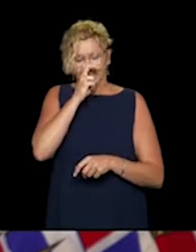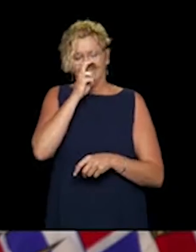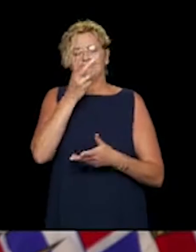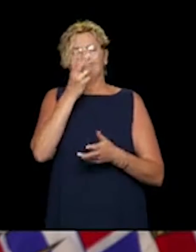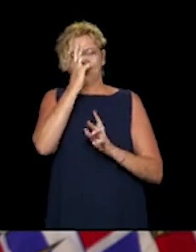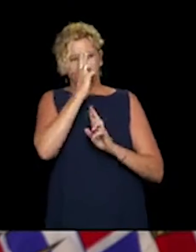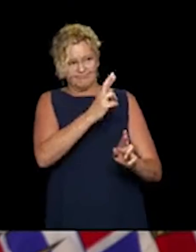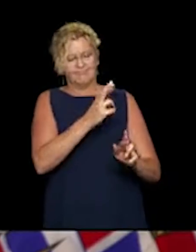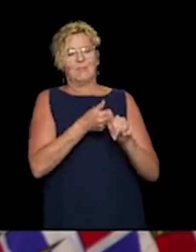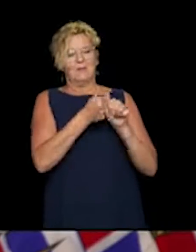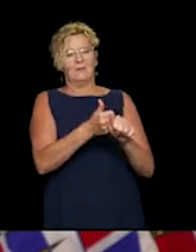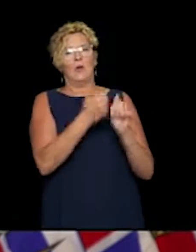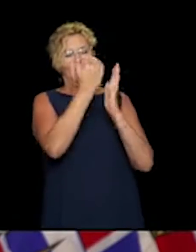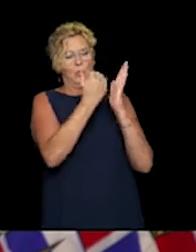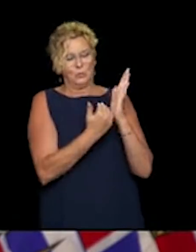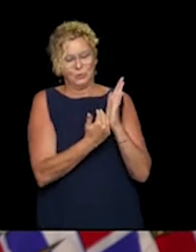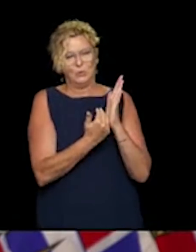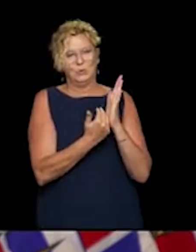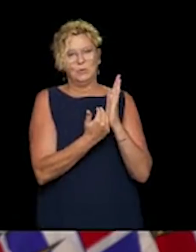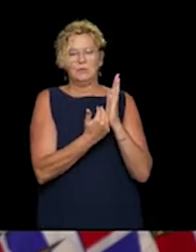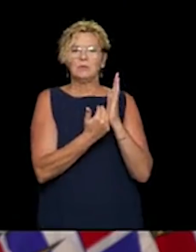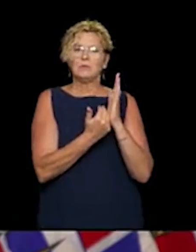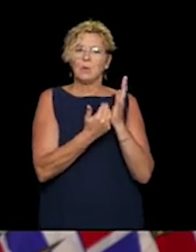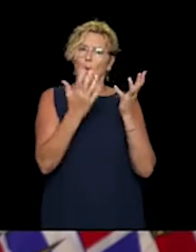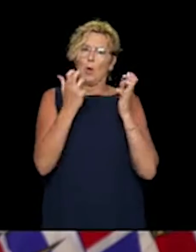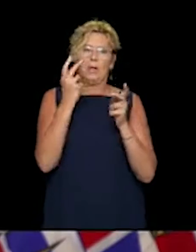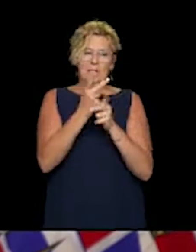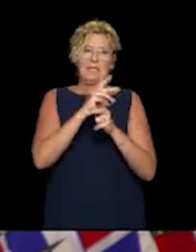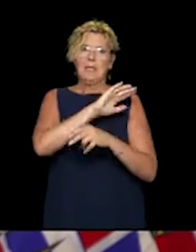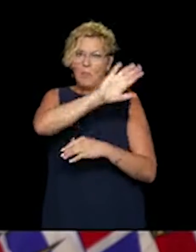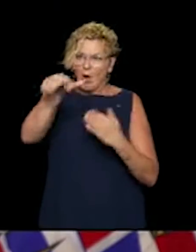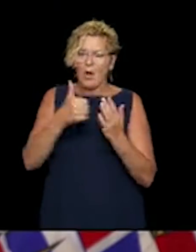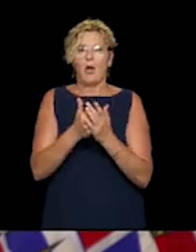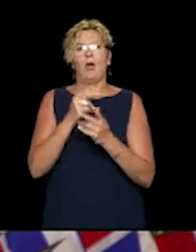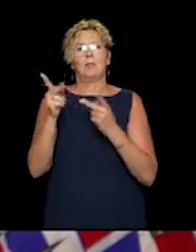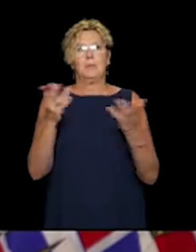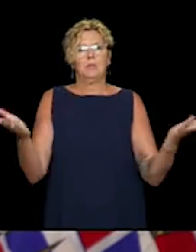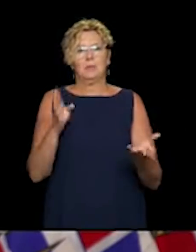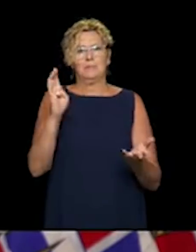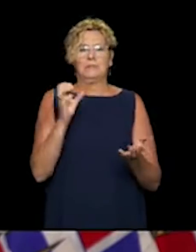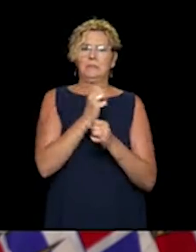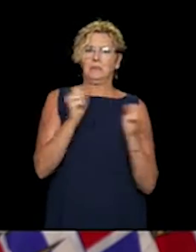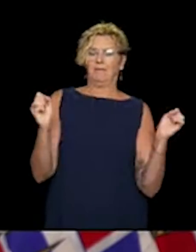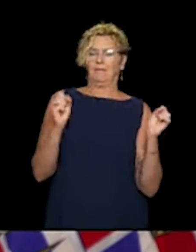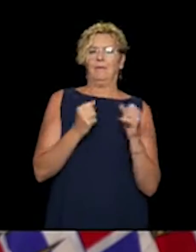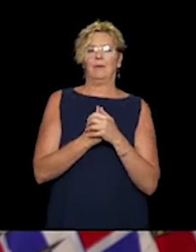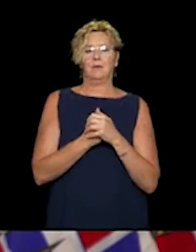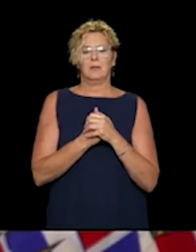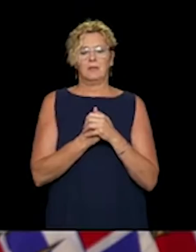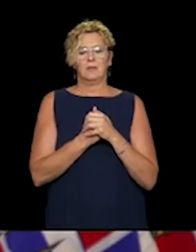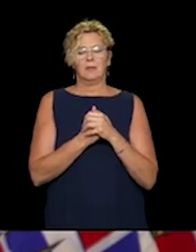our proven layers of protection will keep us all safe. Our goals for BC are